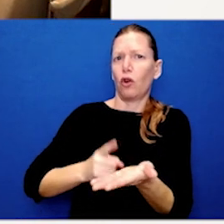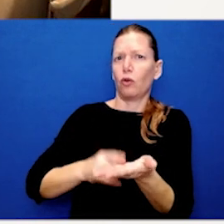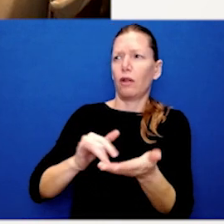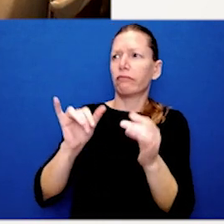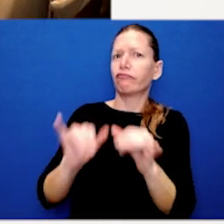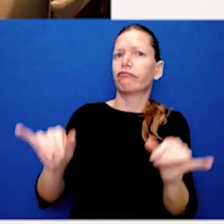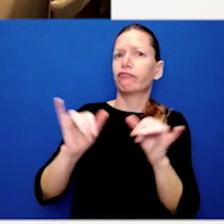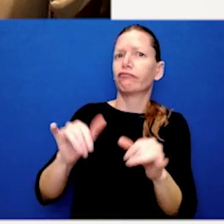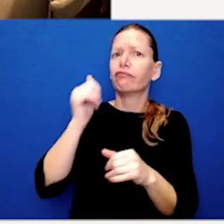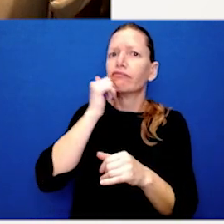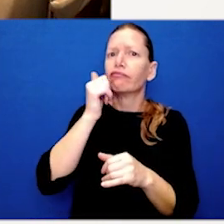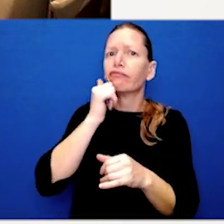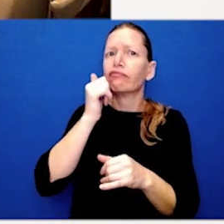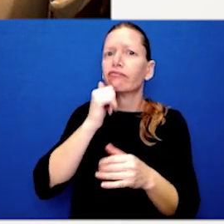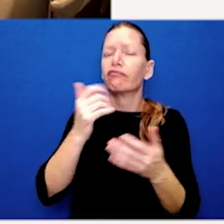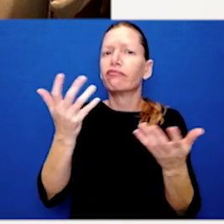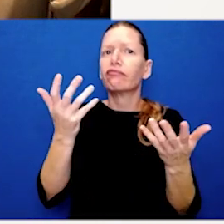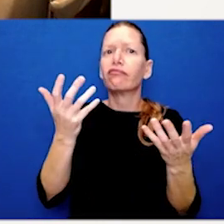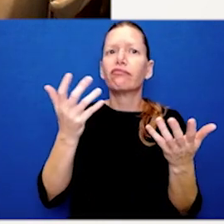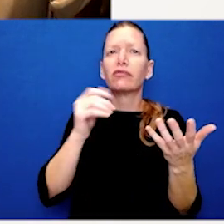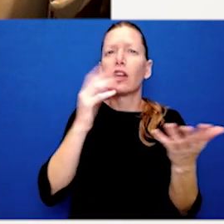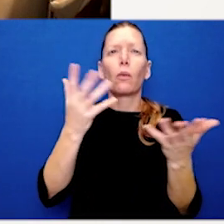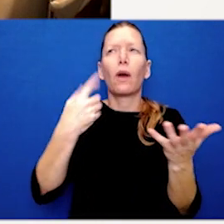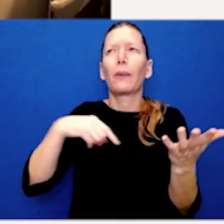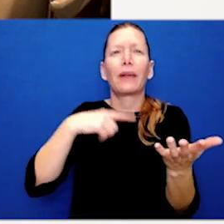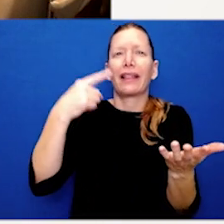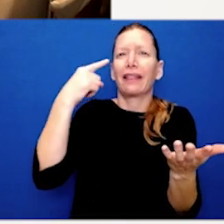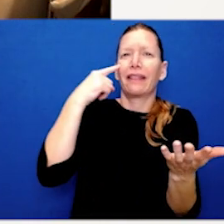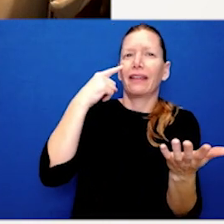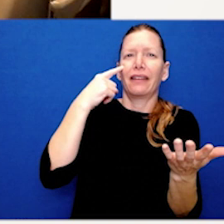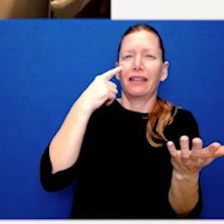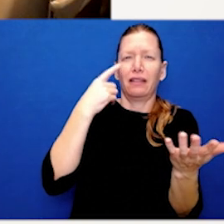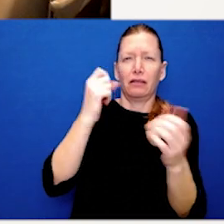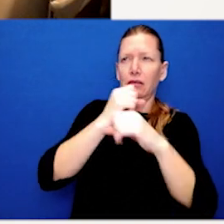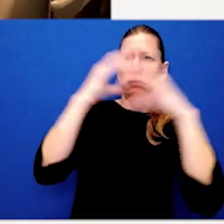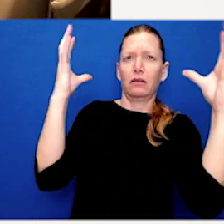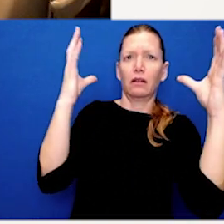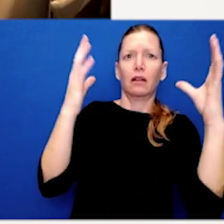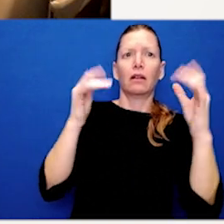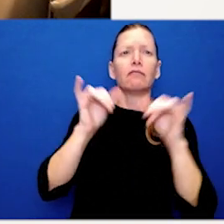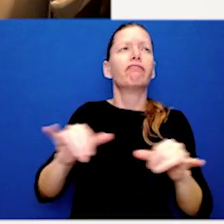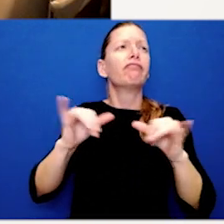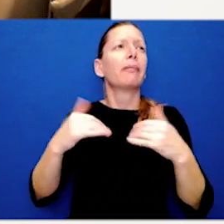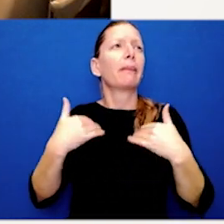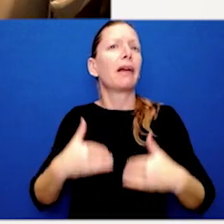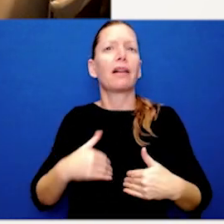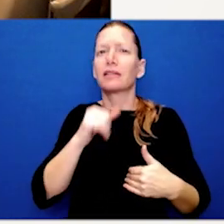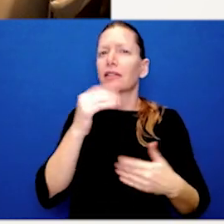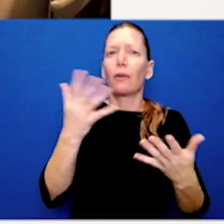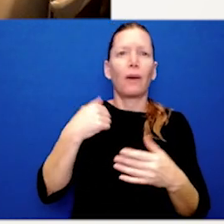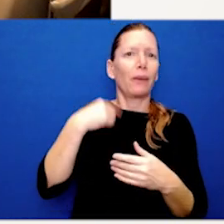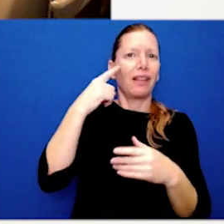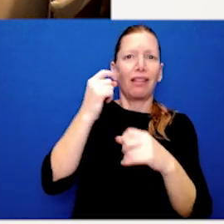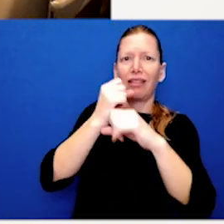is arguing that the customary day is not what we think of it. The customary body is not what we think of it.